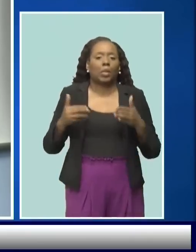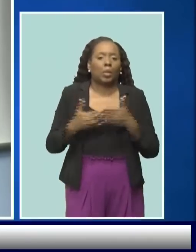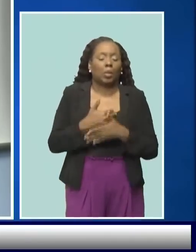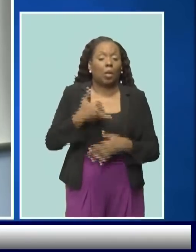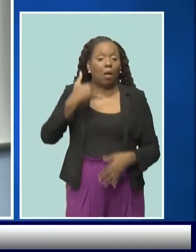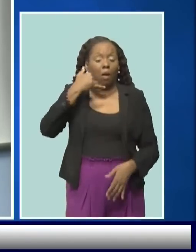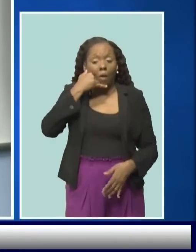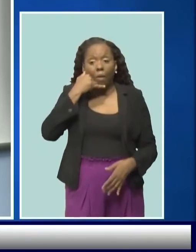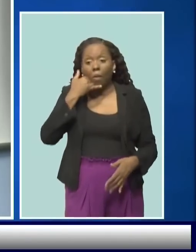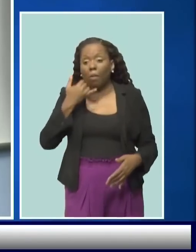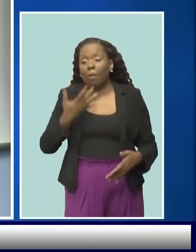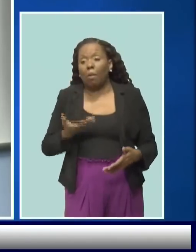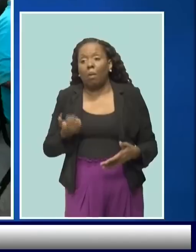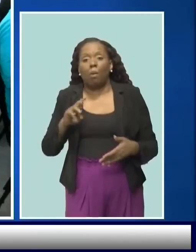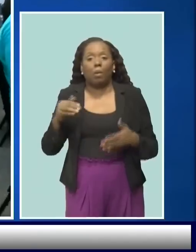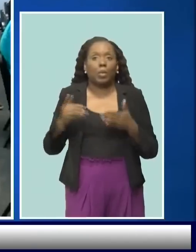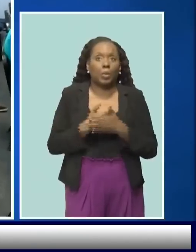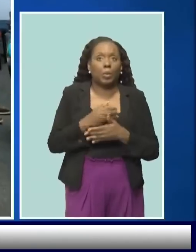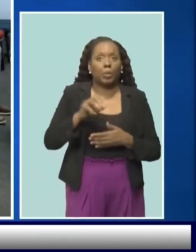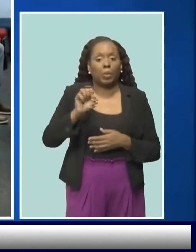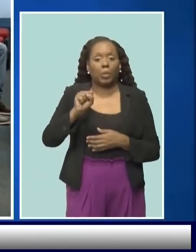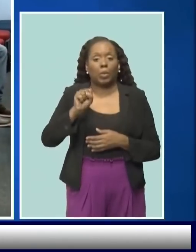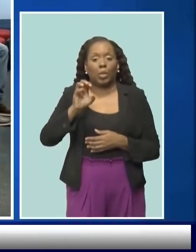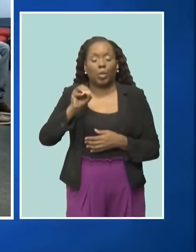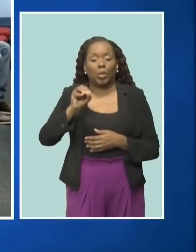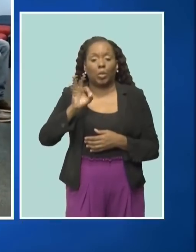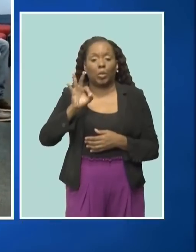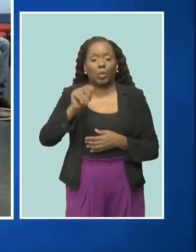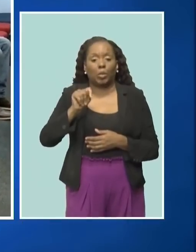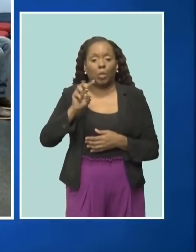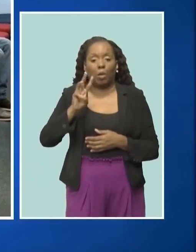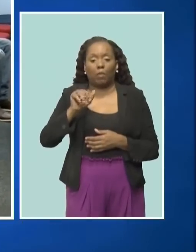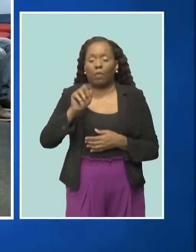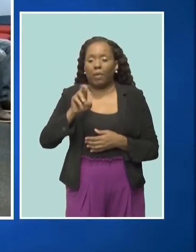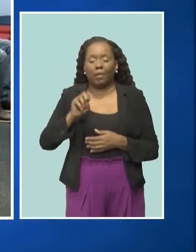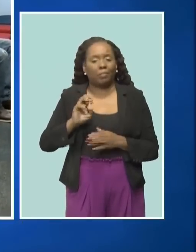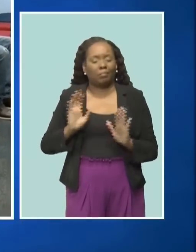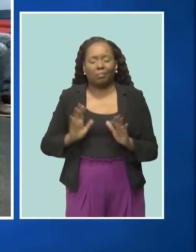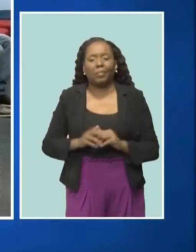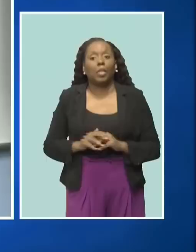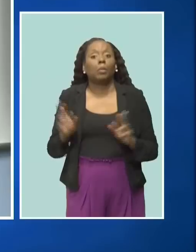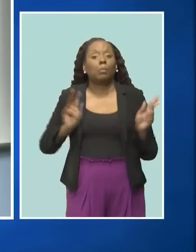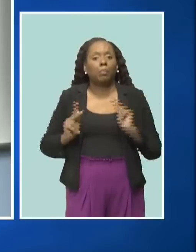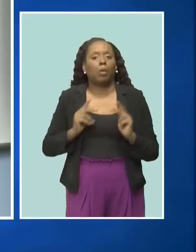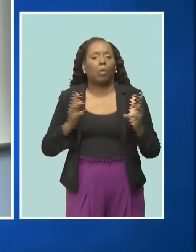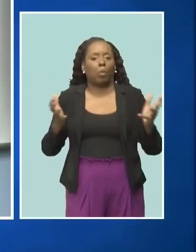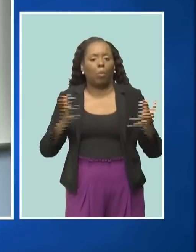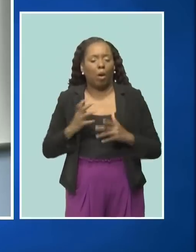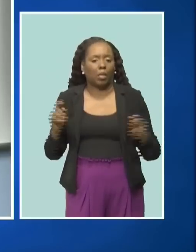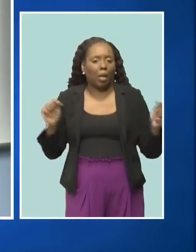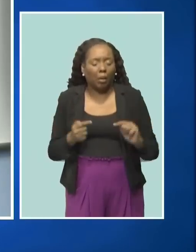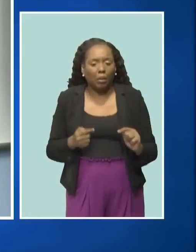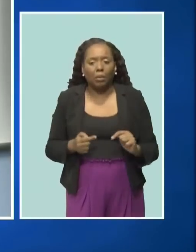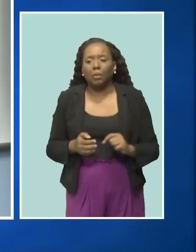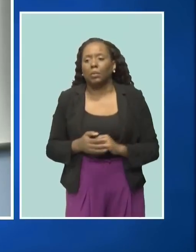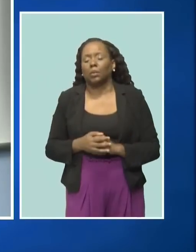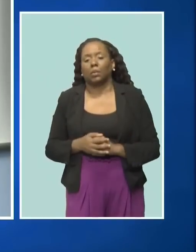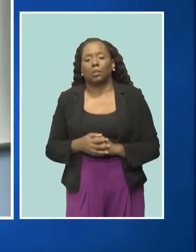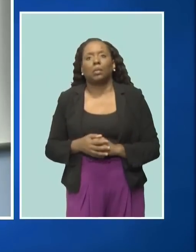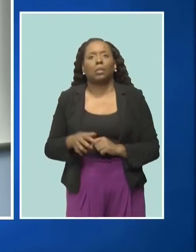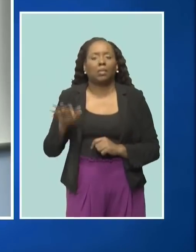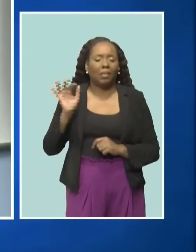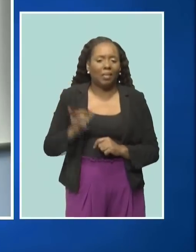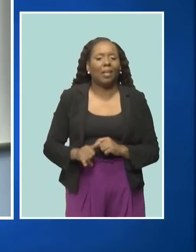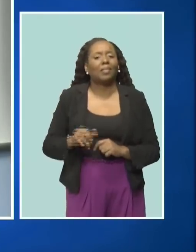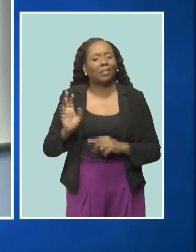new software for all. No, it's people who are looking to do harm. And that is the area of activity in